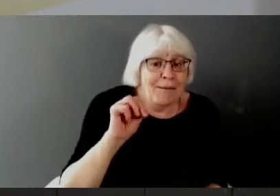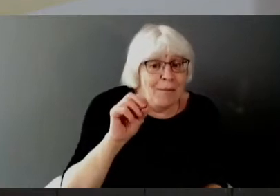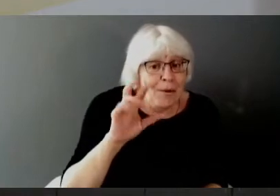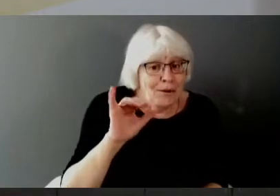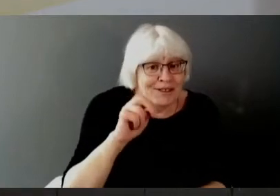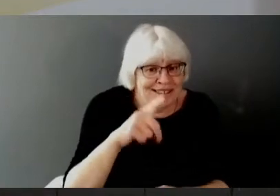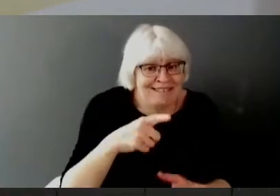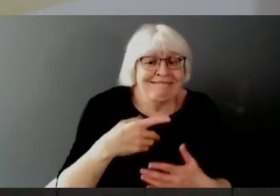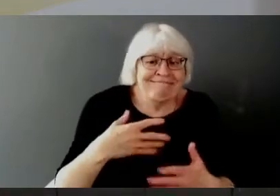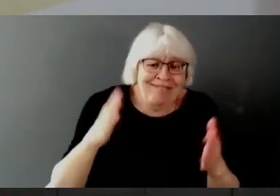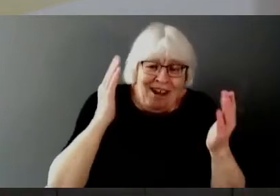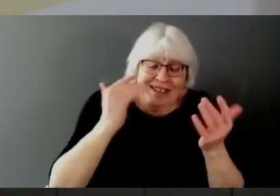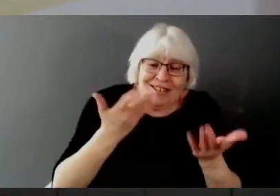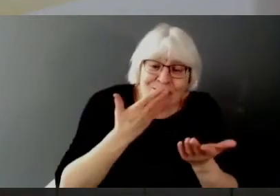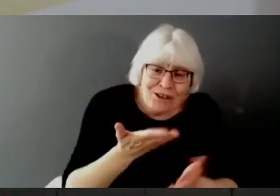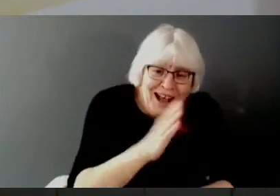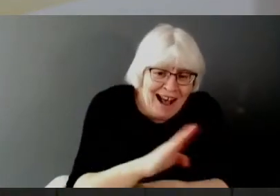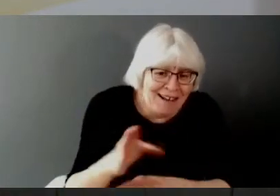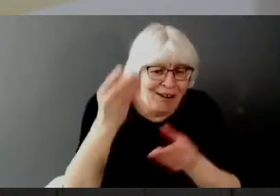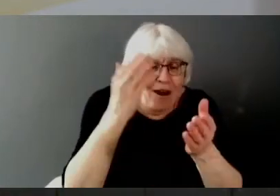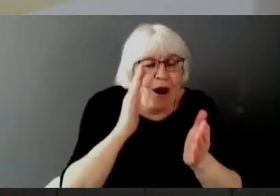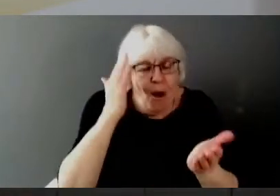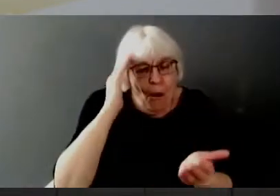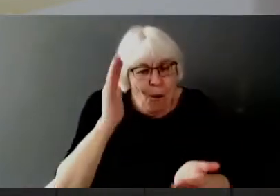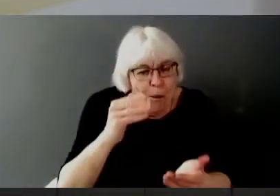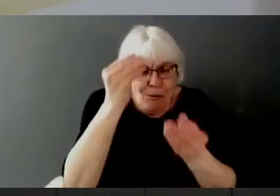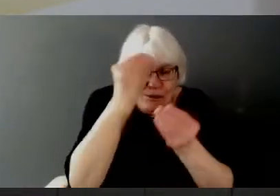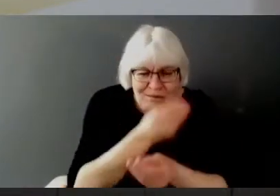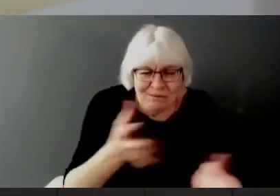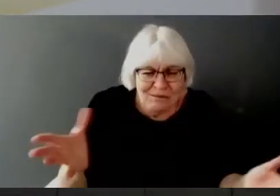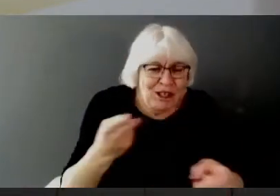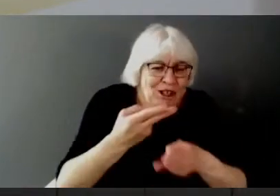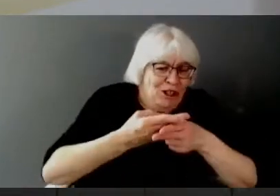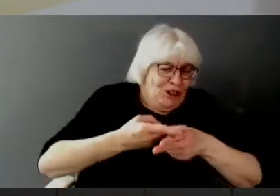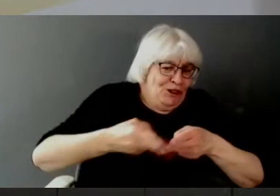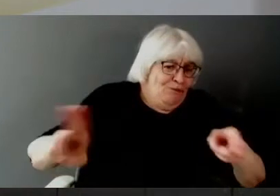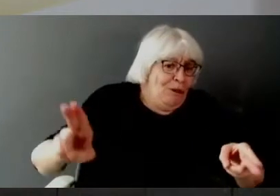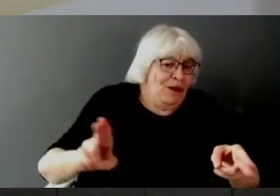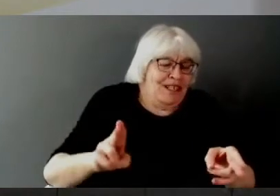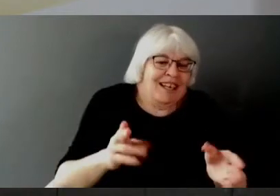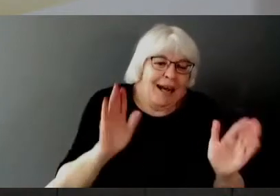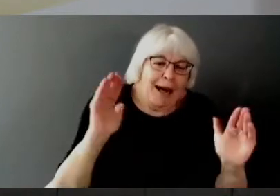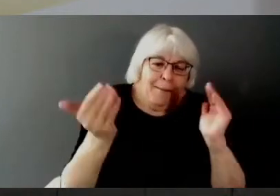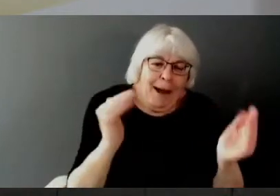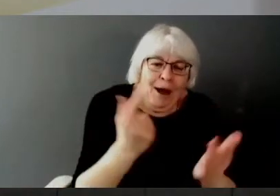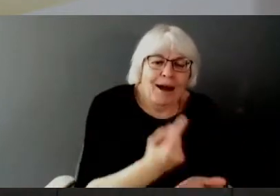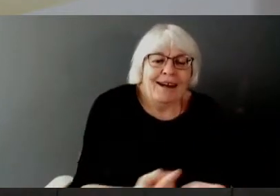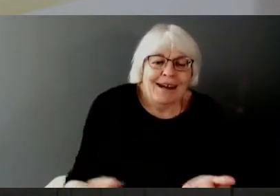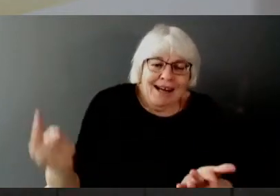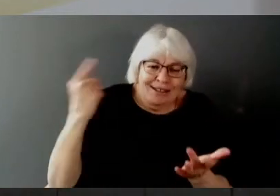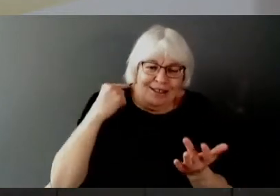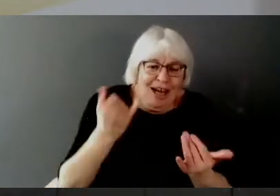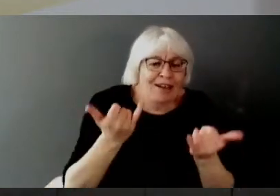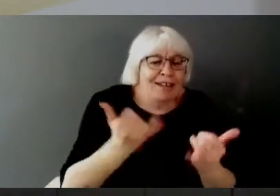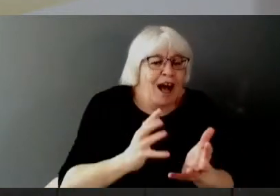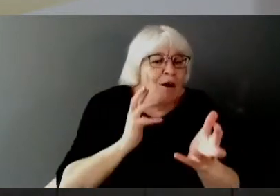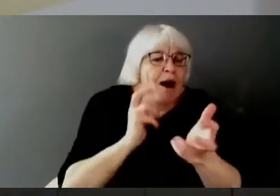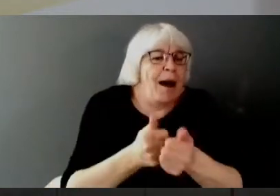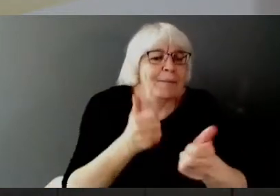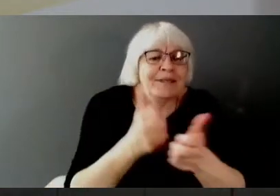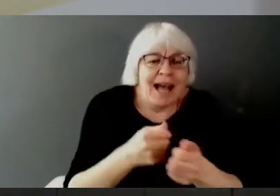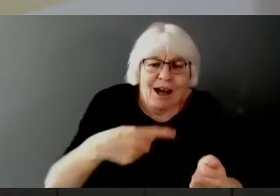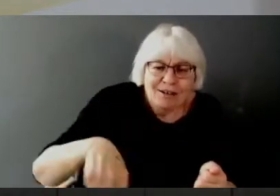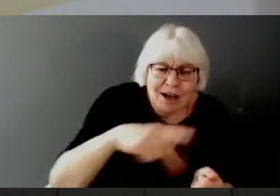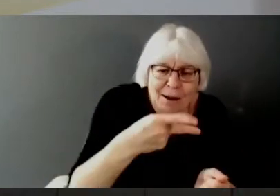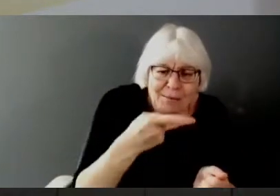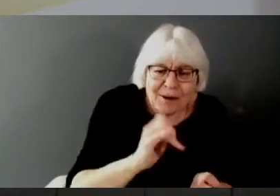with my updates on COVID-19 and PEI in Canada, also on the vaccine rollout, testing, and